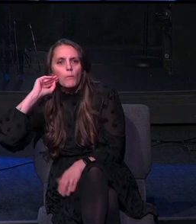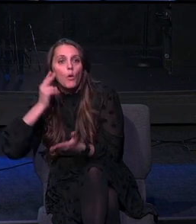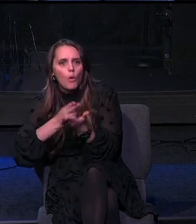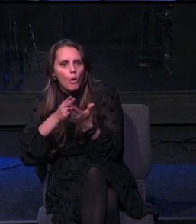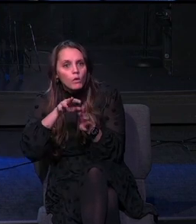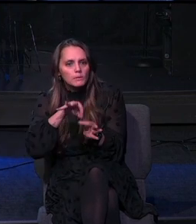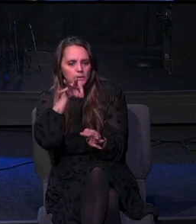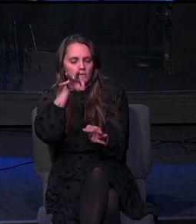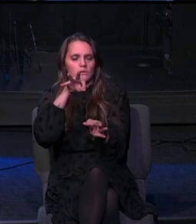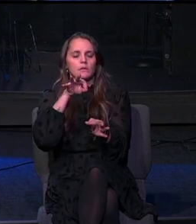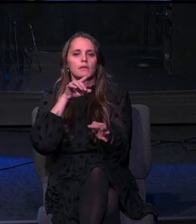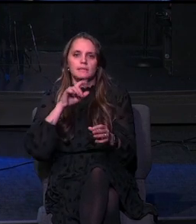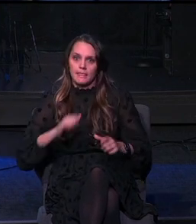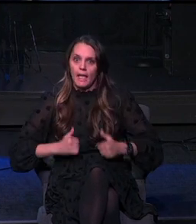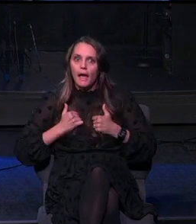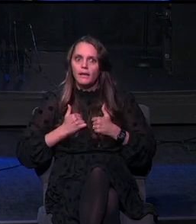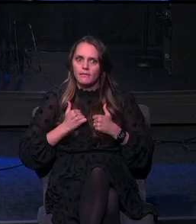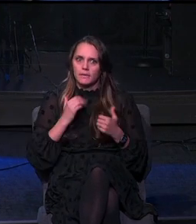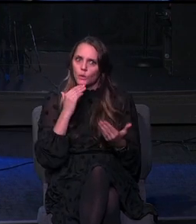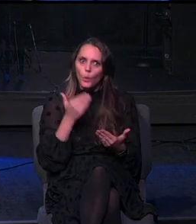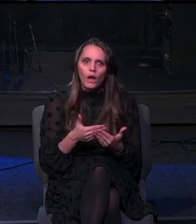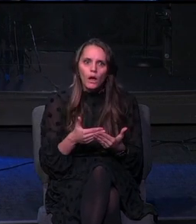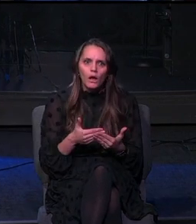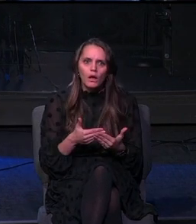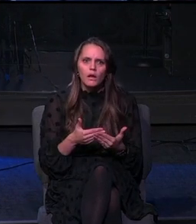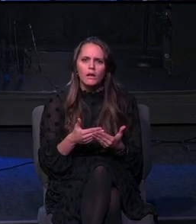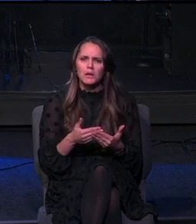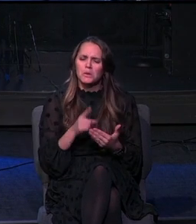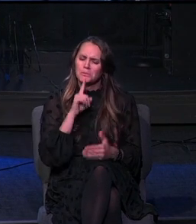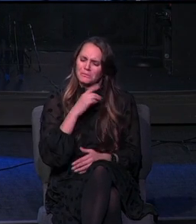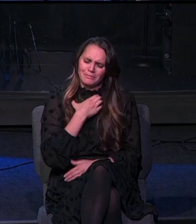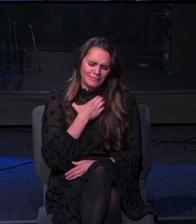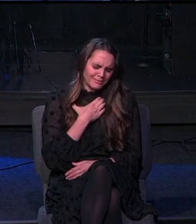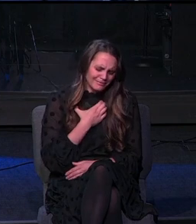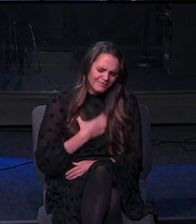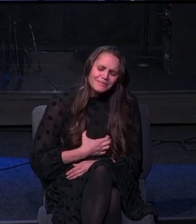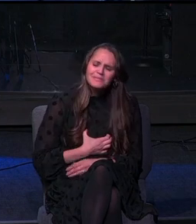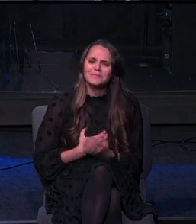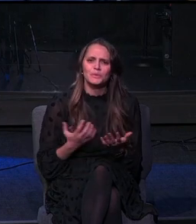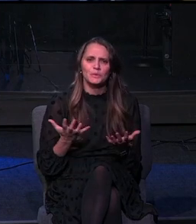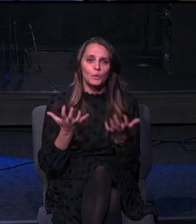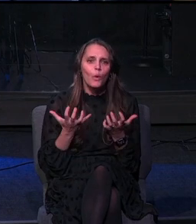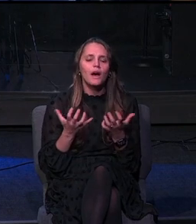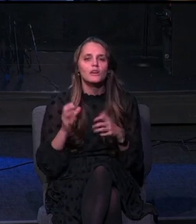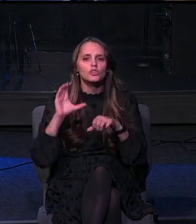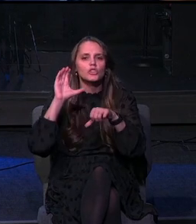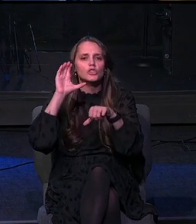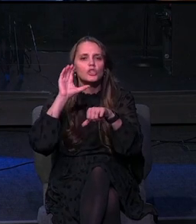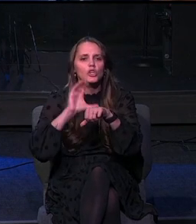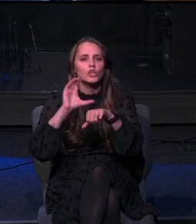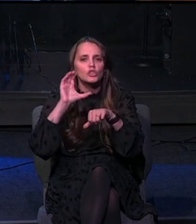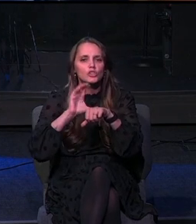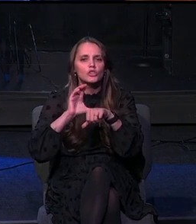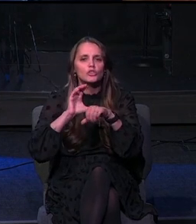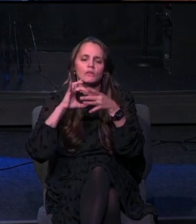well. And he deeply desires a church that is anchored to